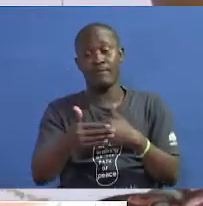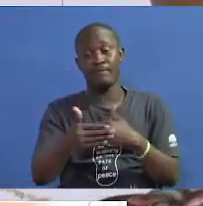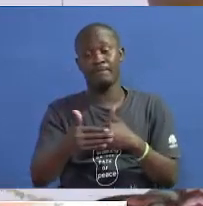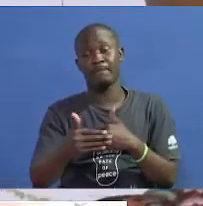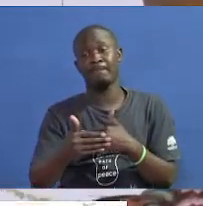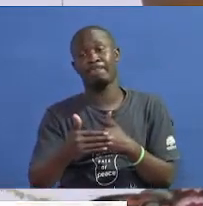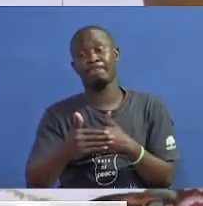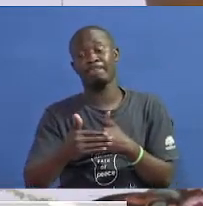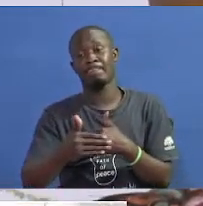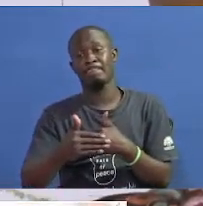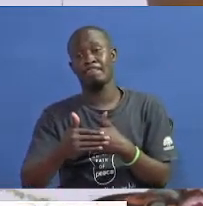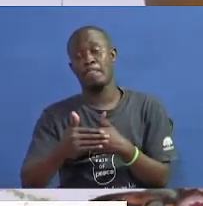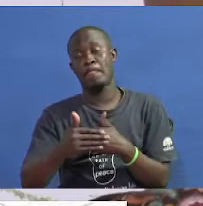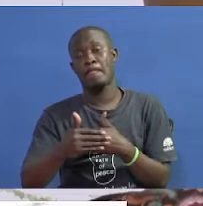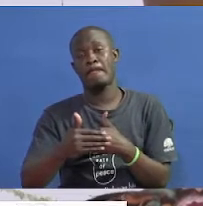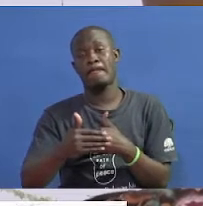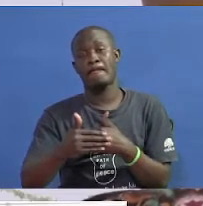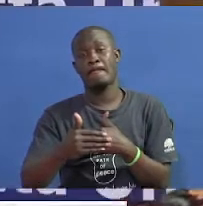before?